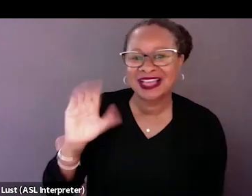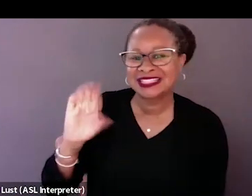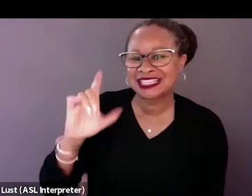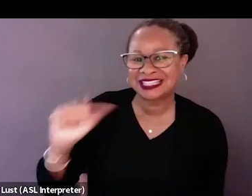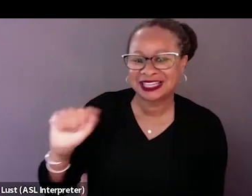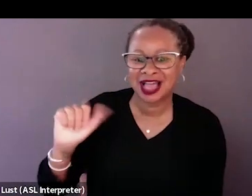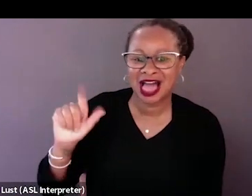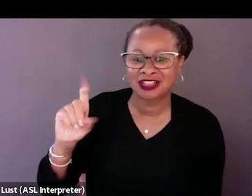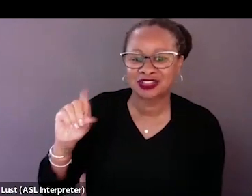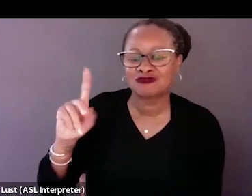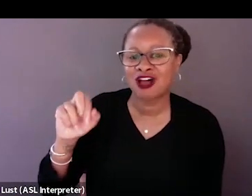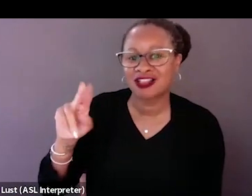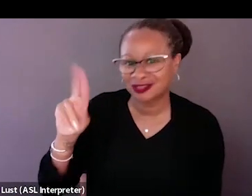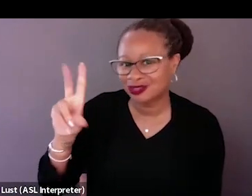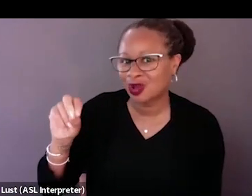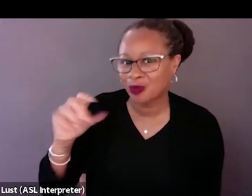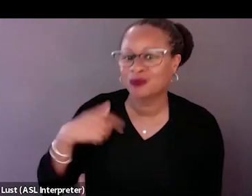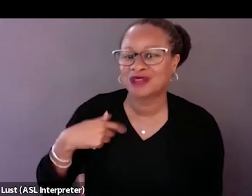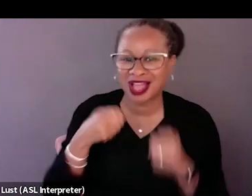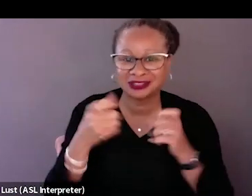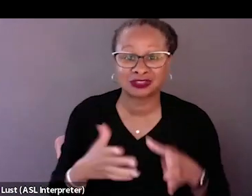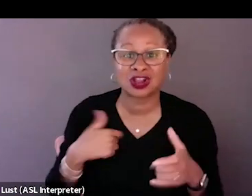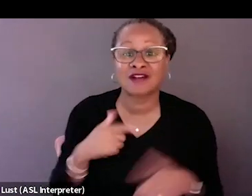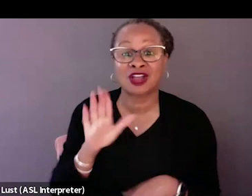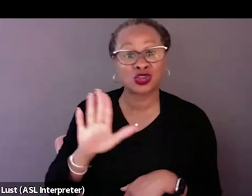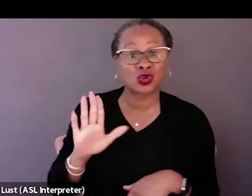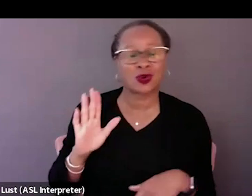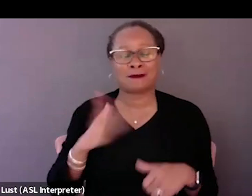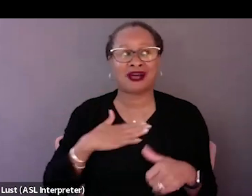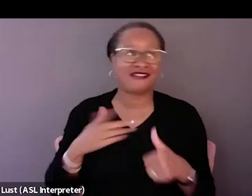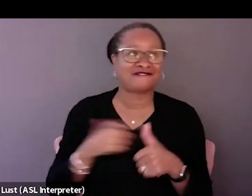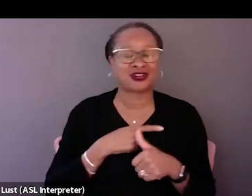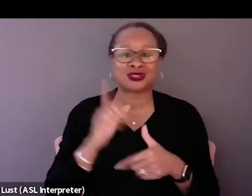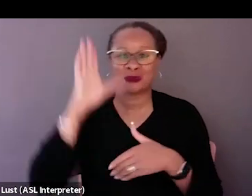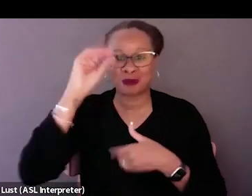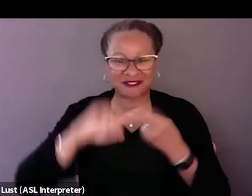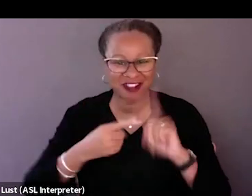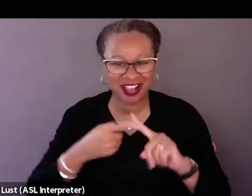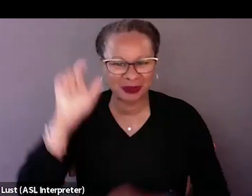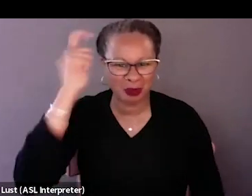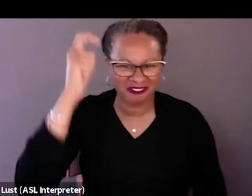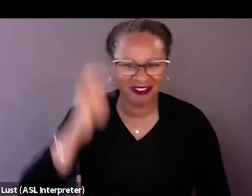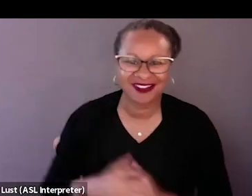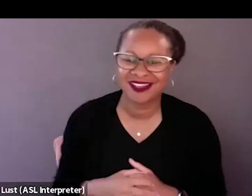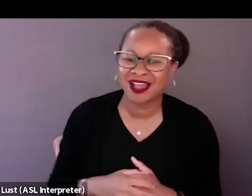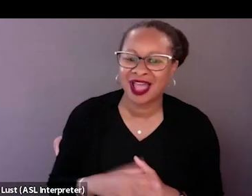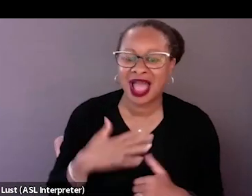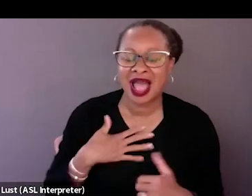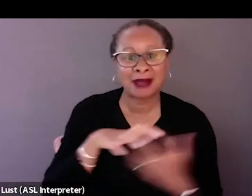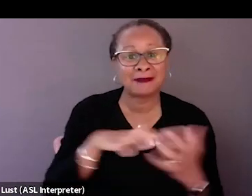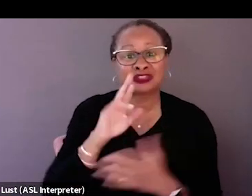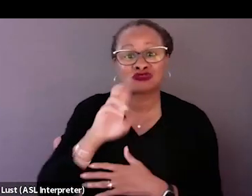Cecilia Aldarondo. I am the director of You Were My First Boyfriend. I am a mixed race Puerto